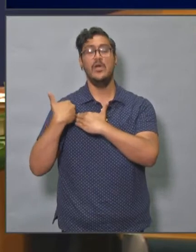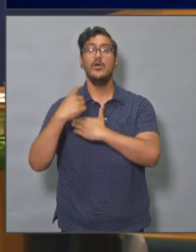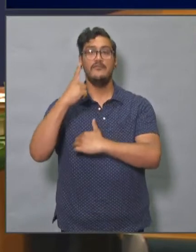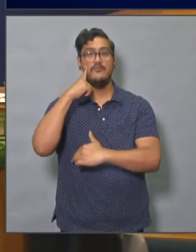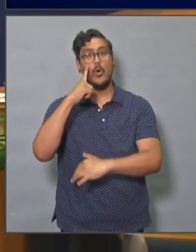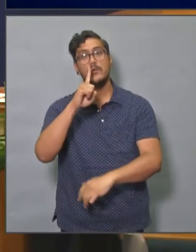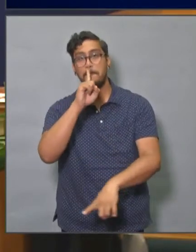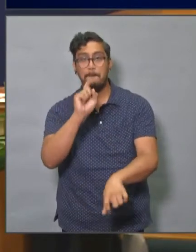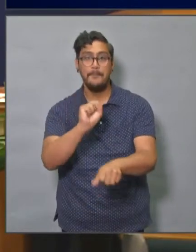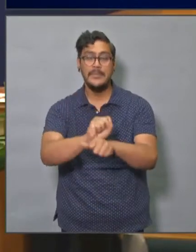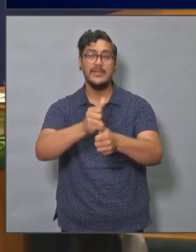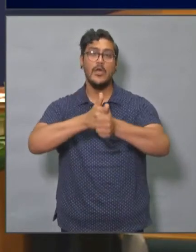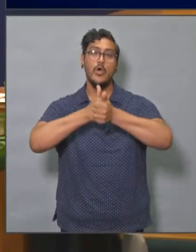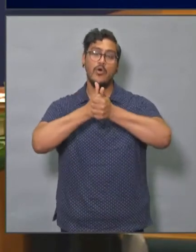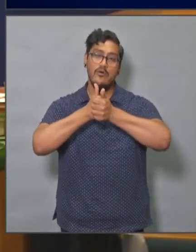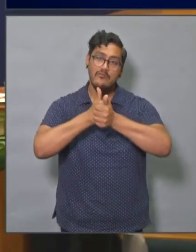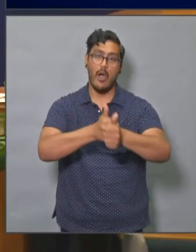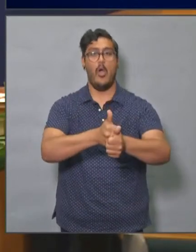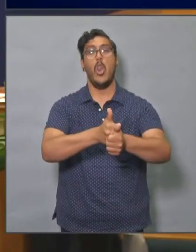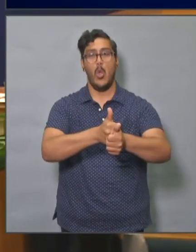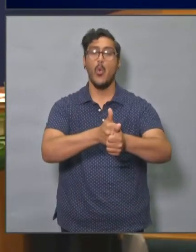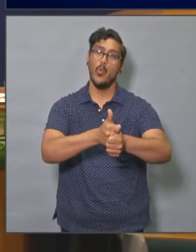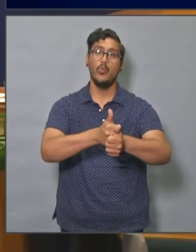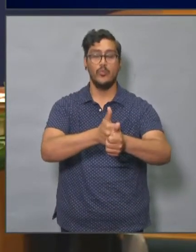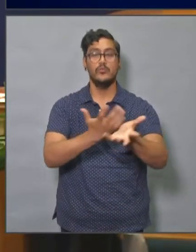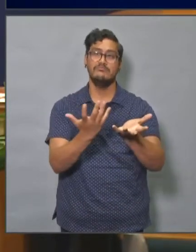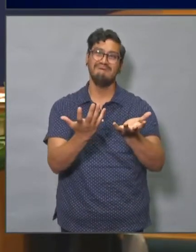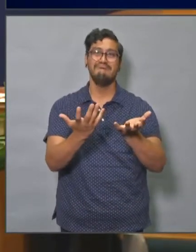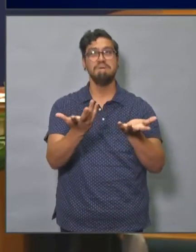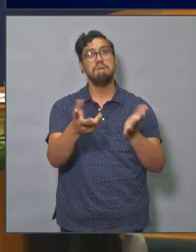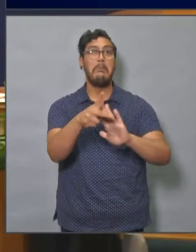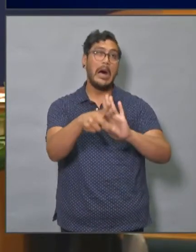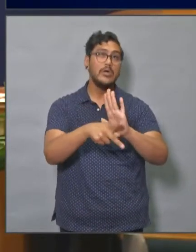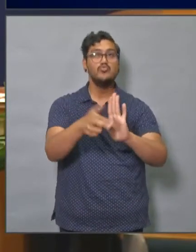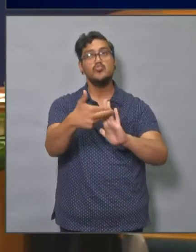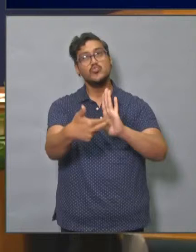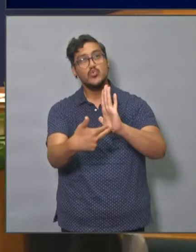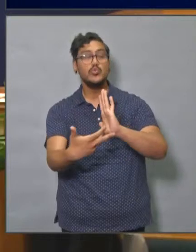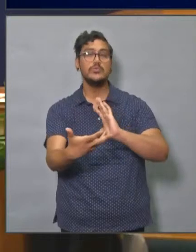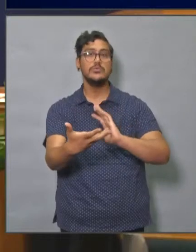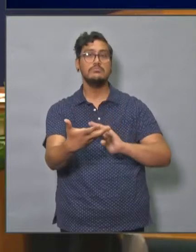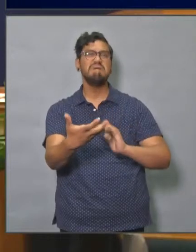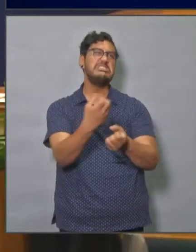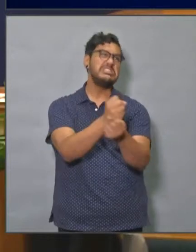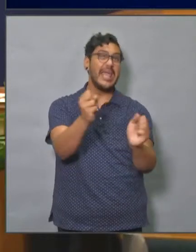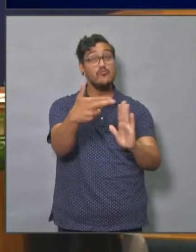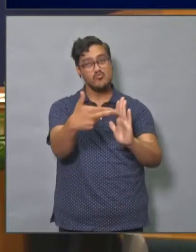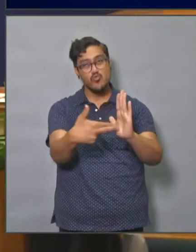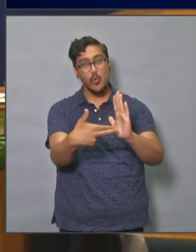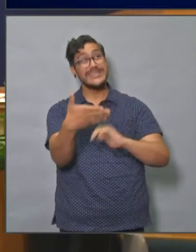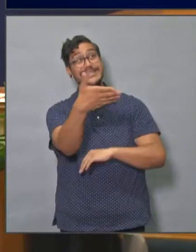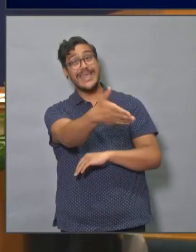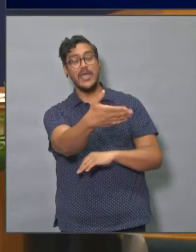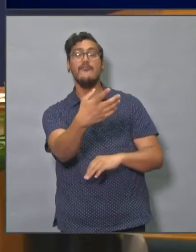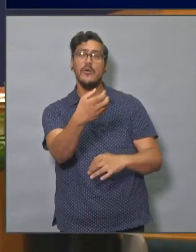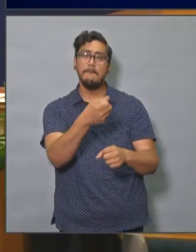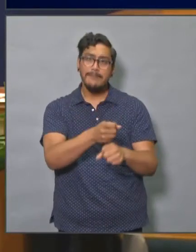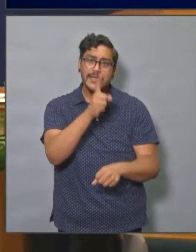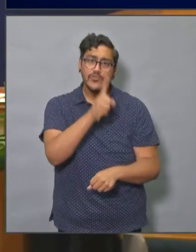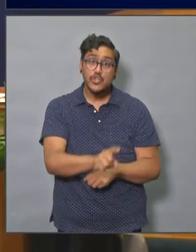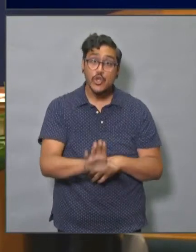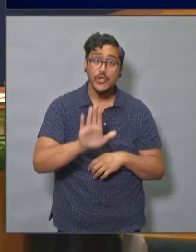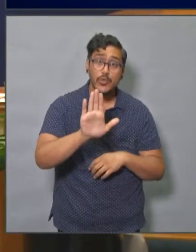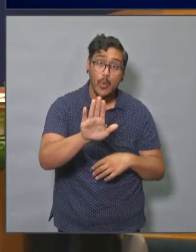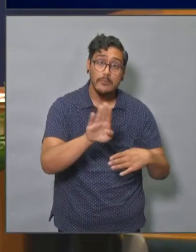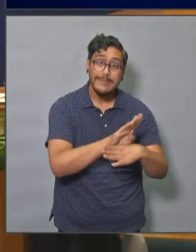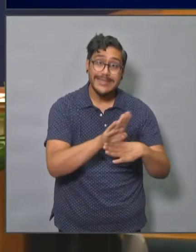to the guidance and the really protocols, the directives that are out there about how to make sure that your facility offers as